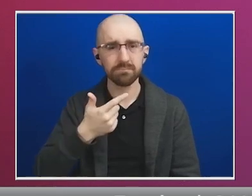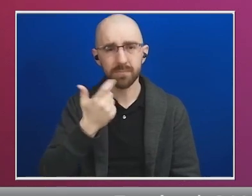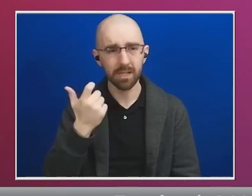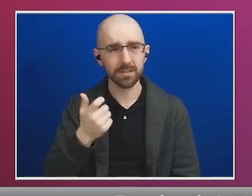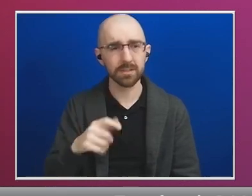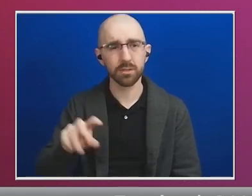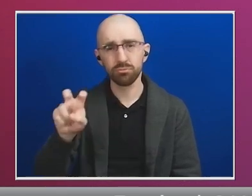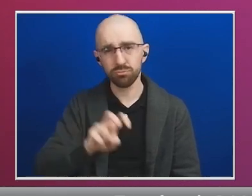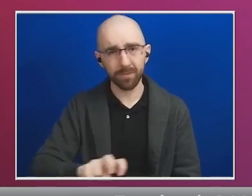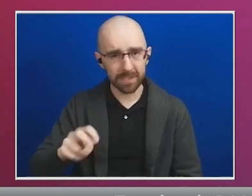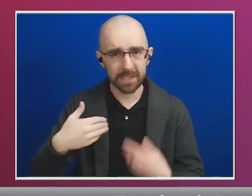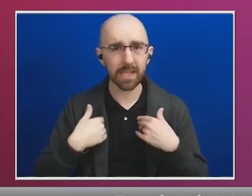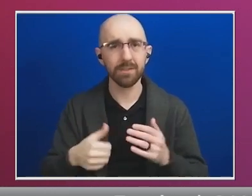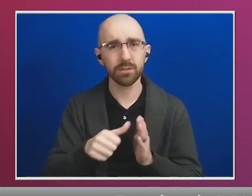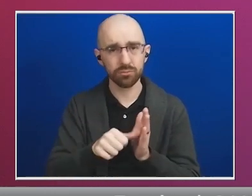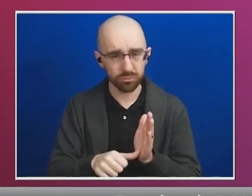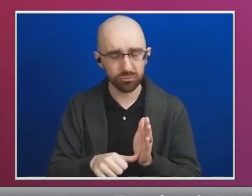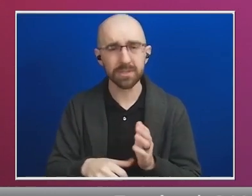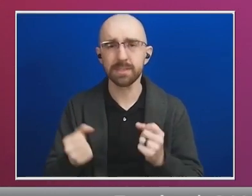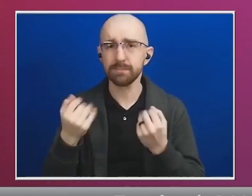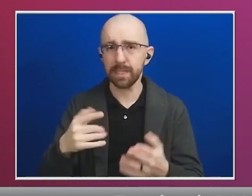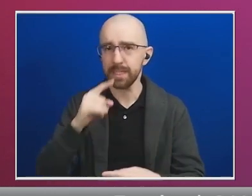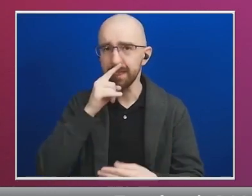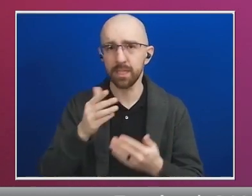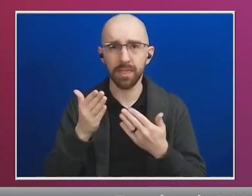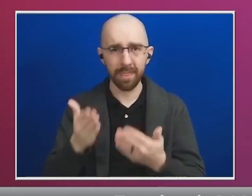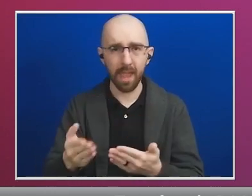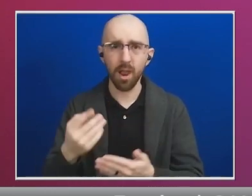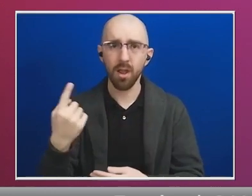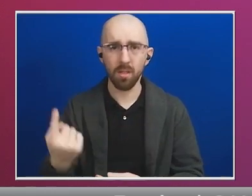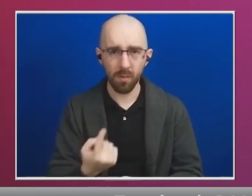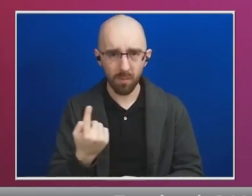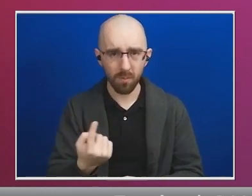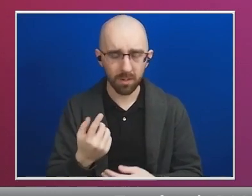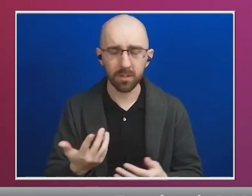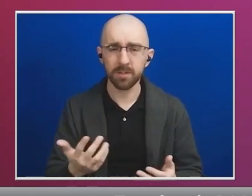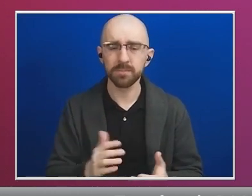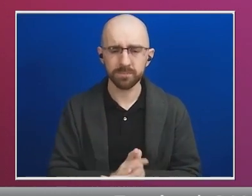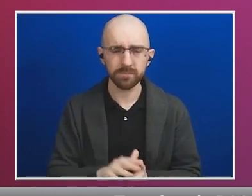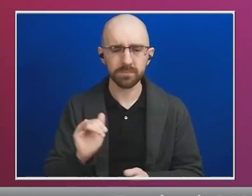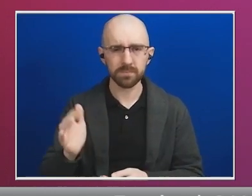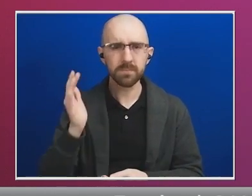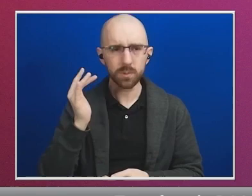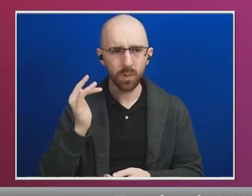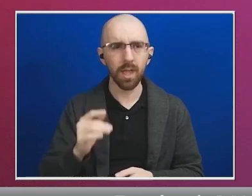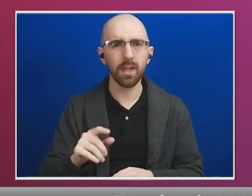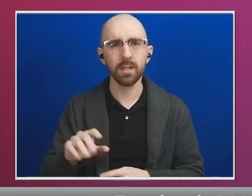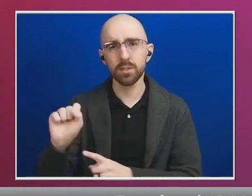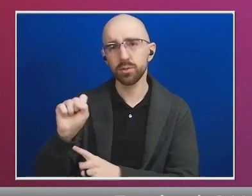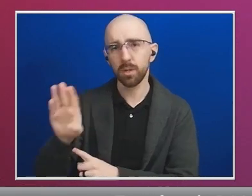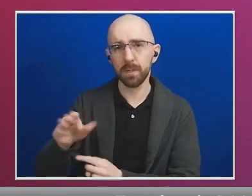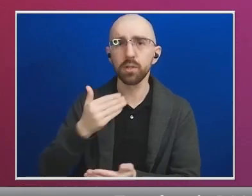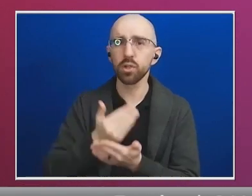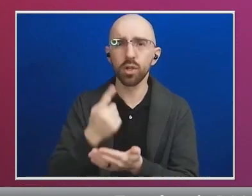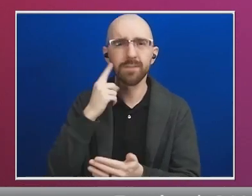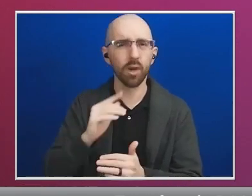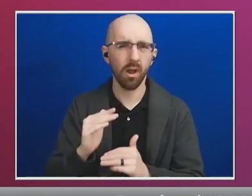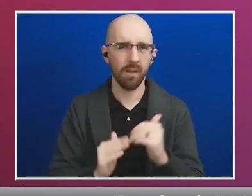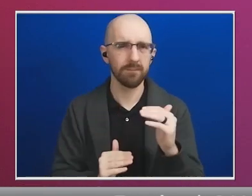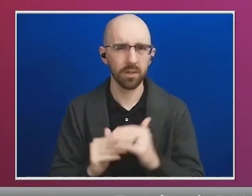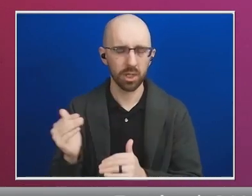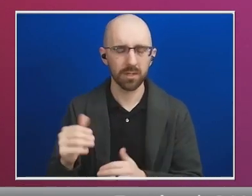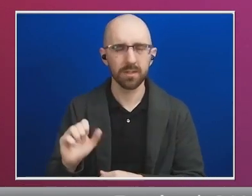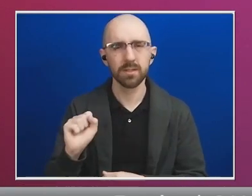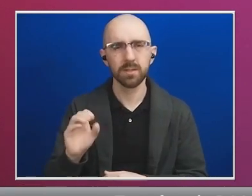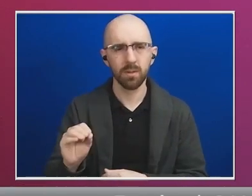surgery, so many kids are there alone. Yeah. So that's why the Shadow Buddy is good for comfort. So, yeah, memories,